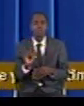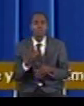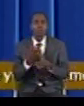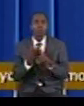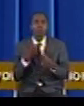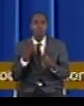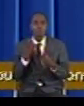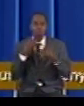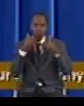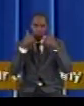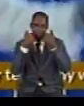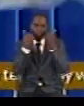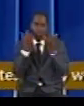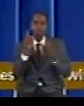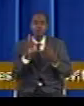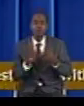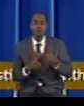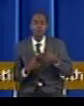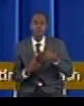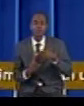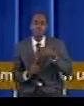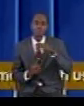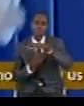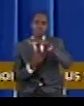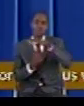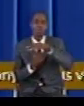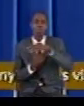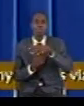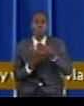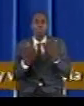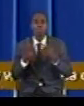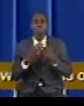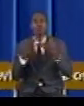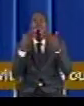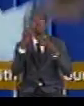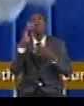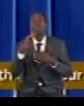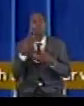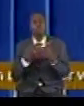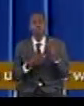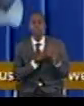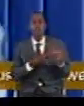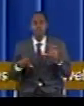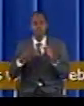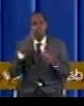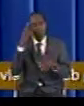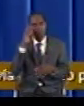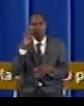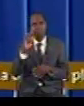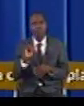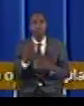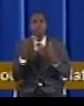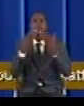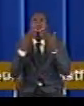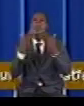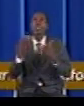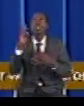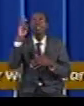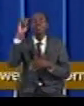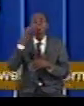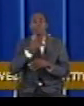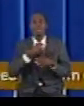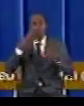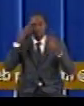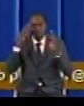to fame. I want to appreciate God, what God did for me. I thank Him, and I decided to serve